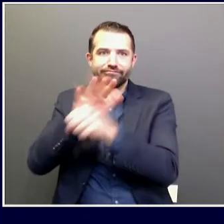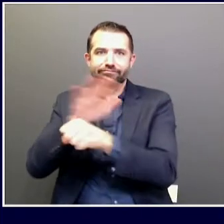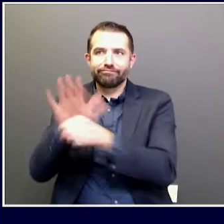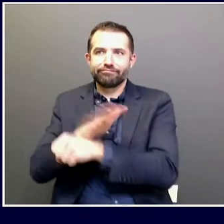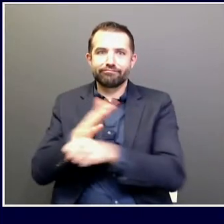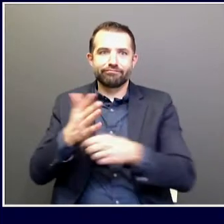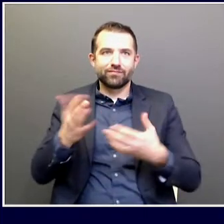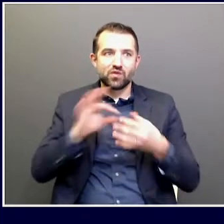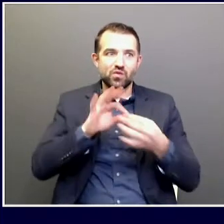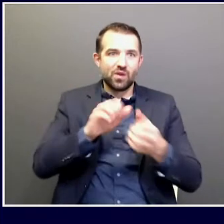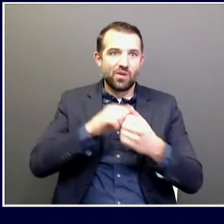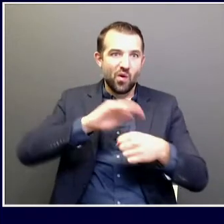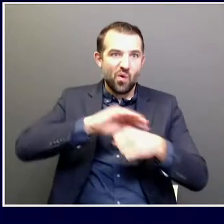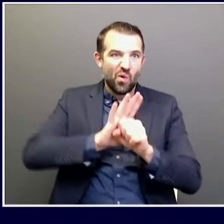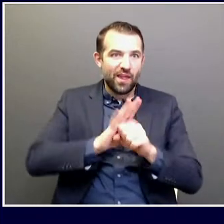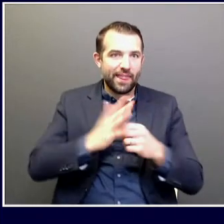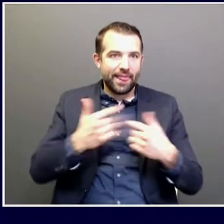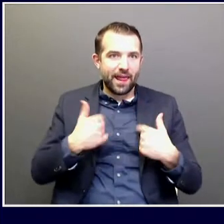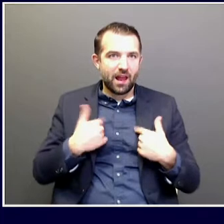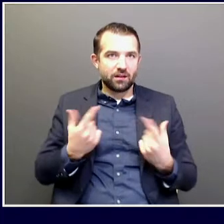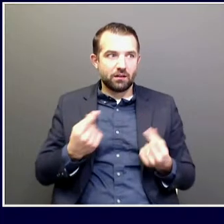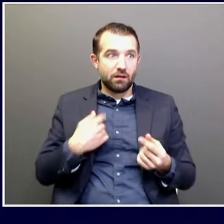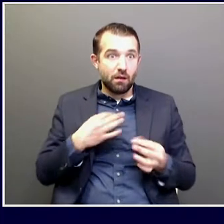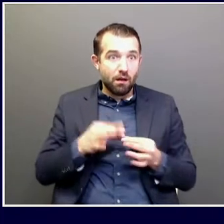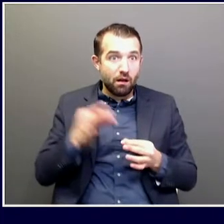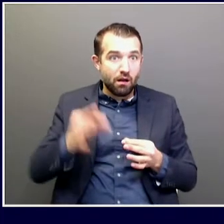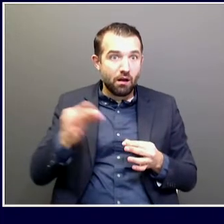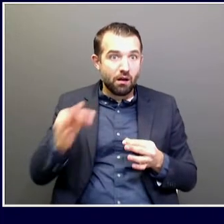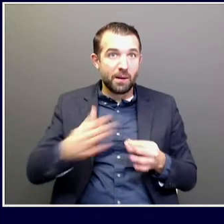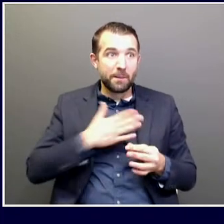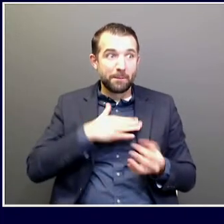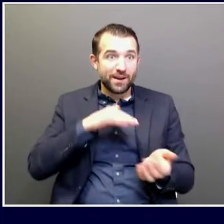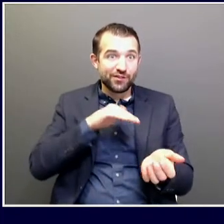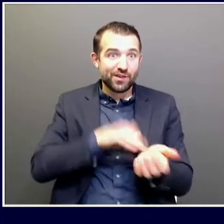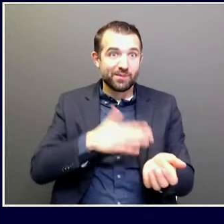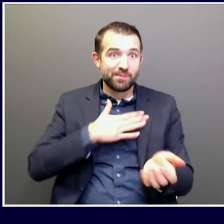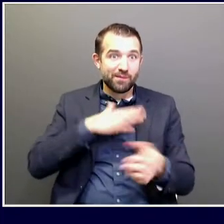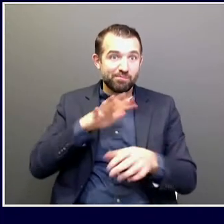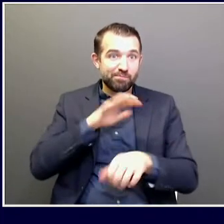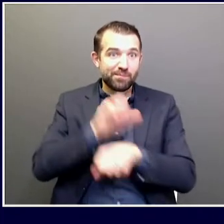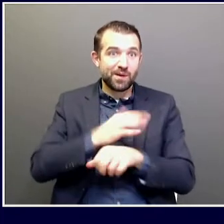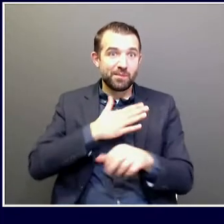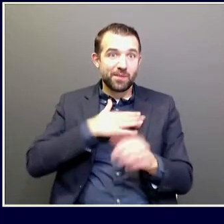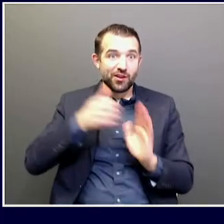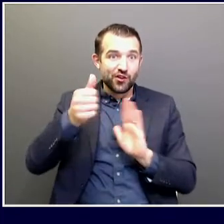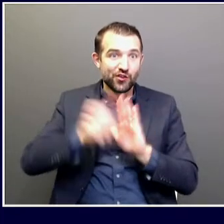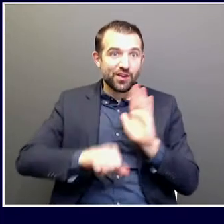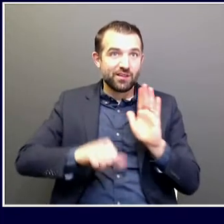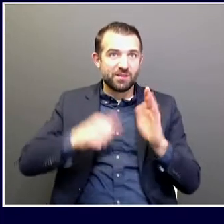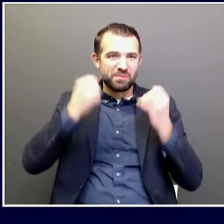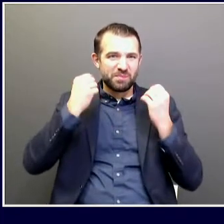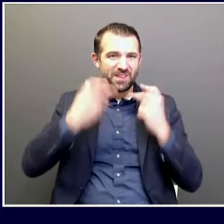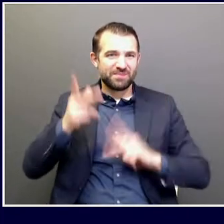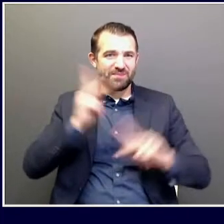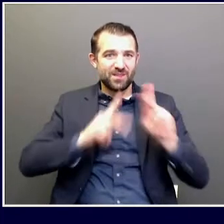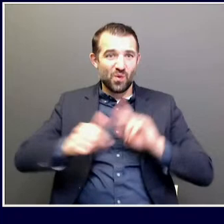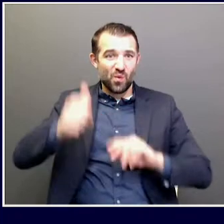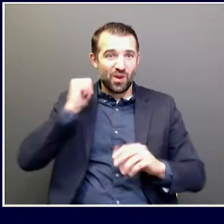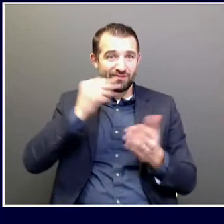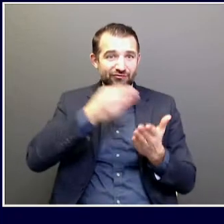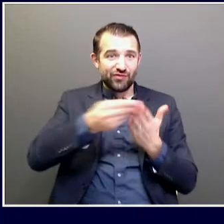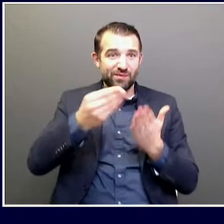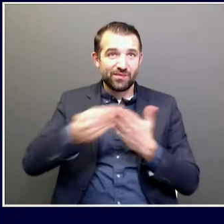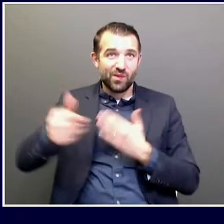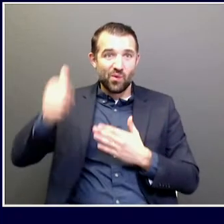over the next few weeks in the holiday season. And some who won't go into public venues, won't go shopping at the local stores, but will